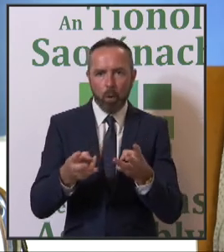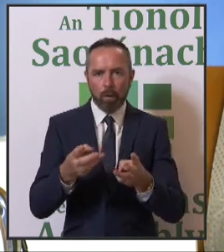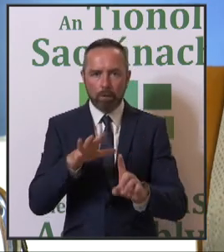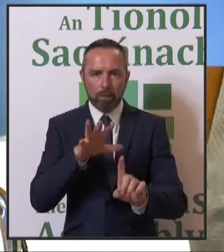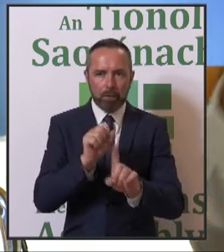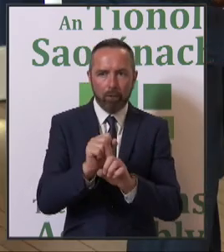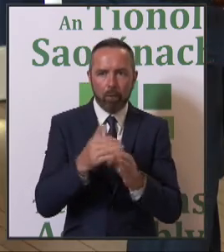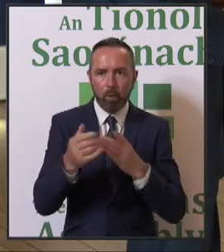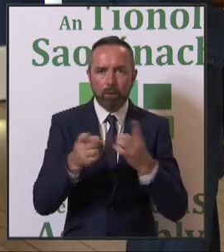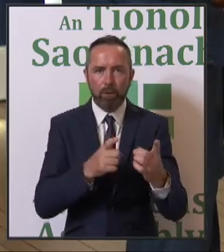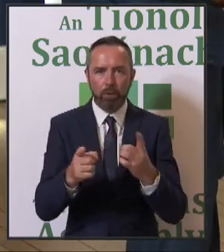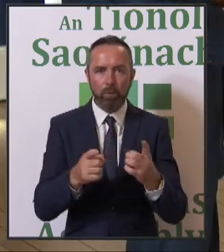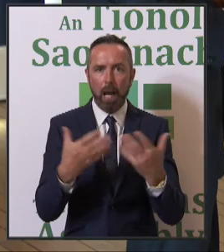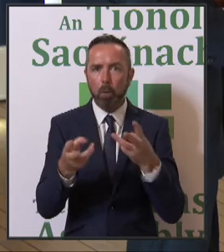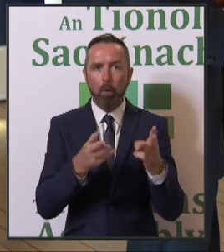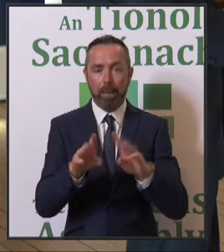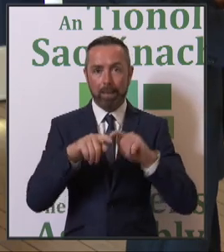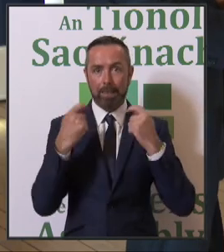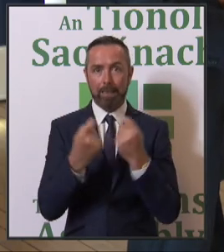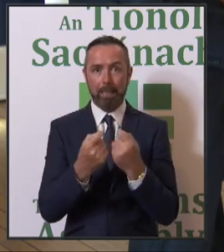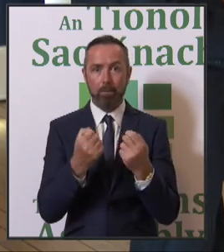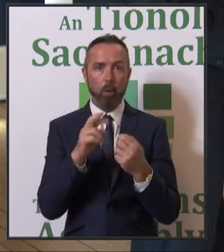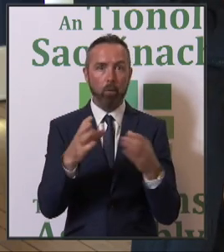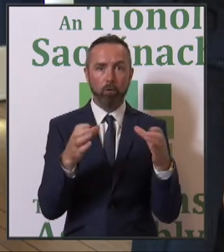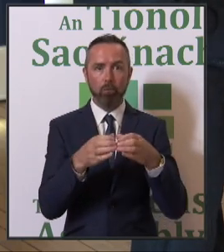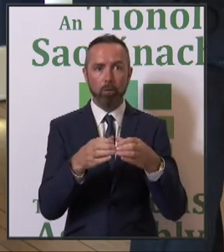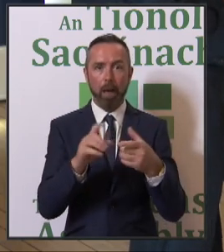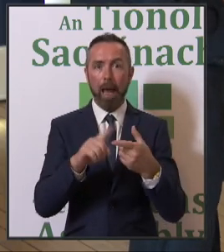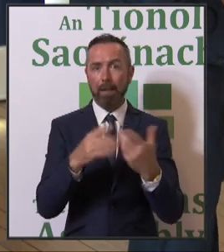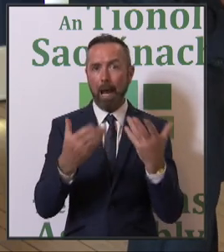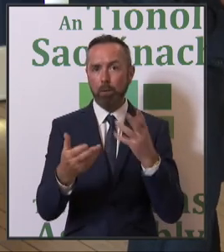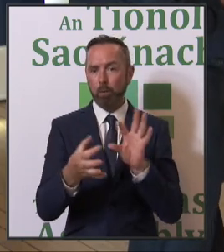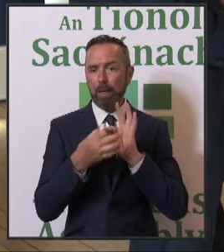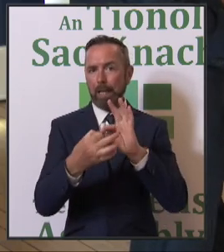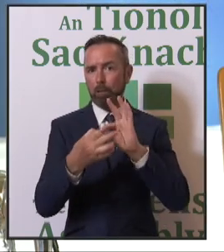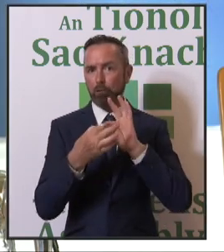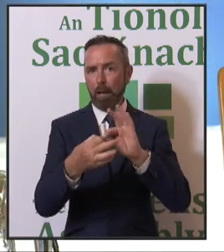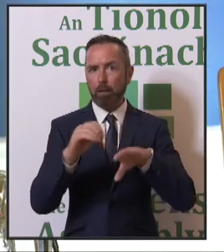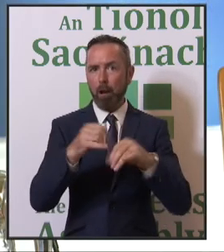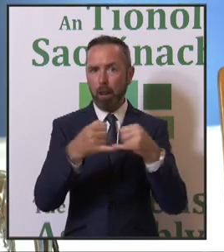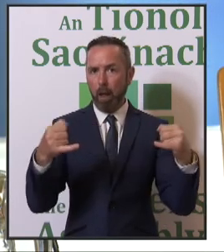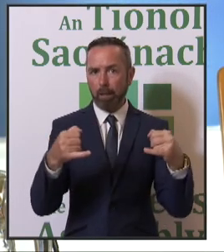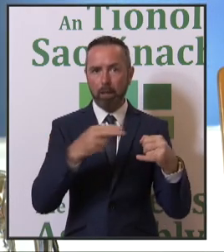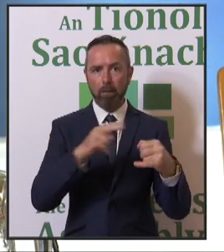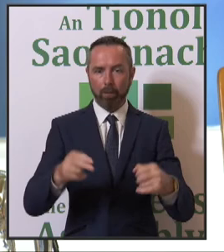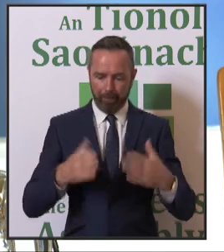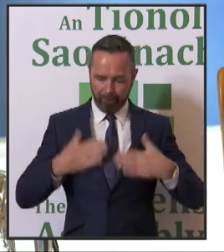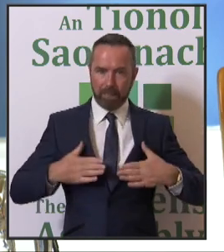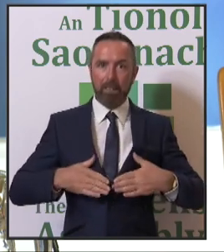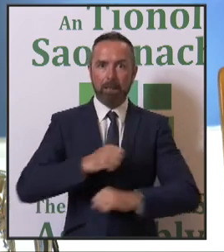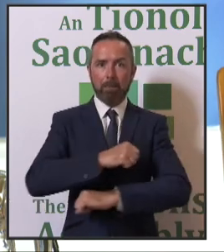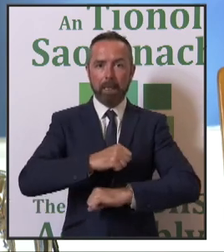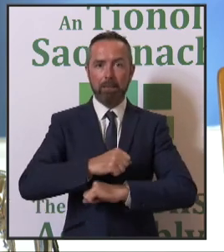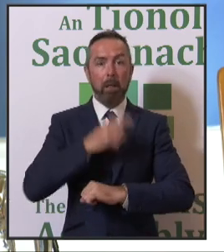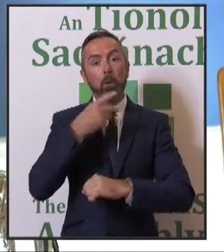team or as a group and interact online instead of in the physical space? But I think we all went to it with the vision of,